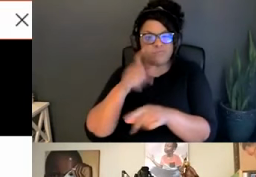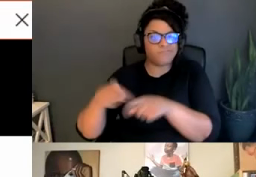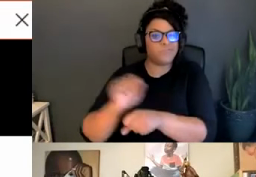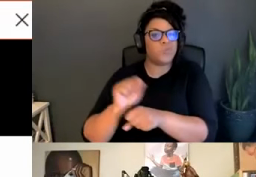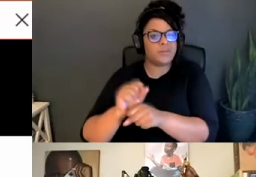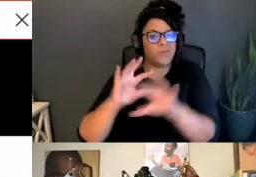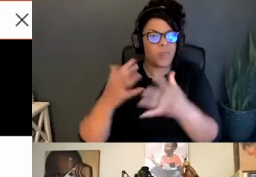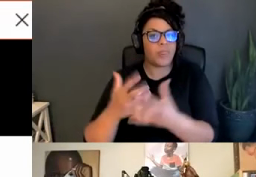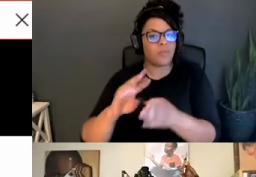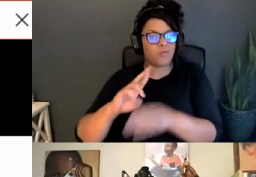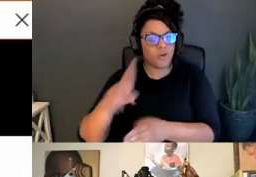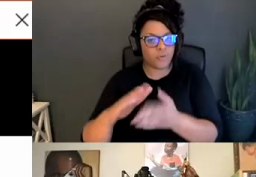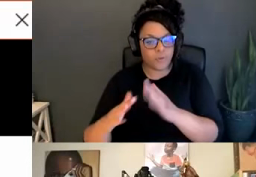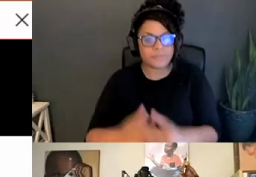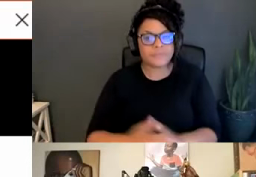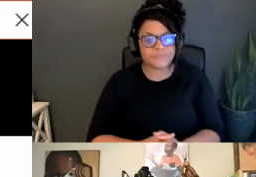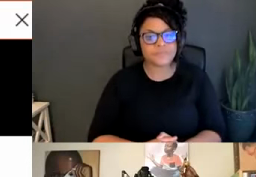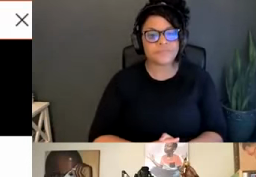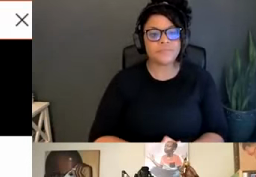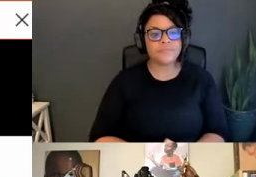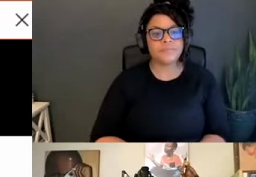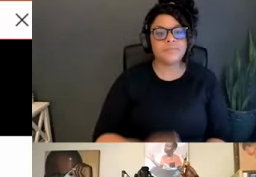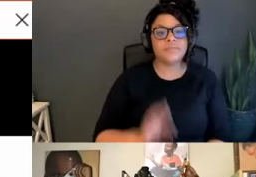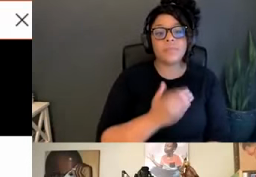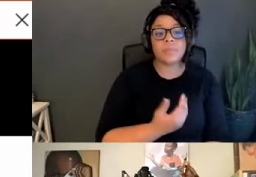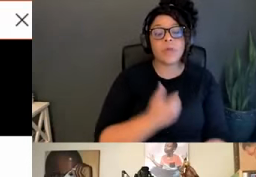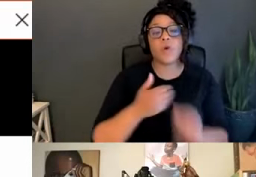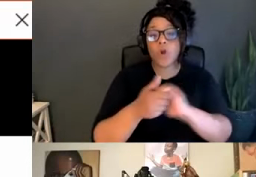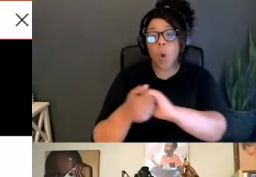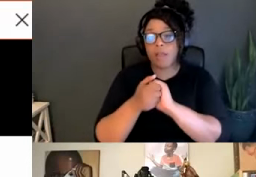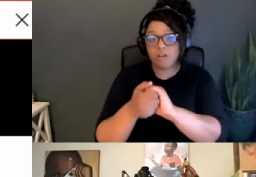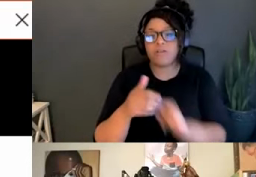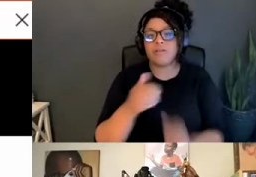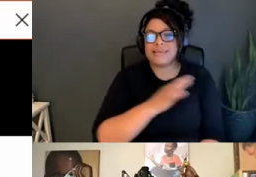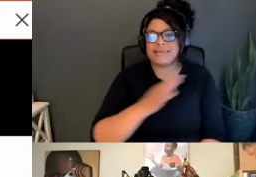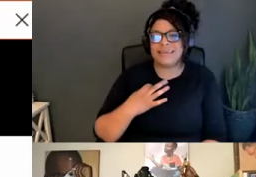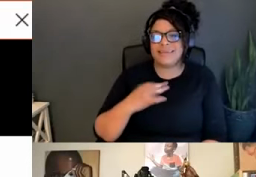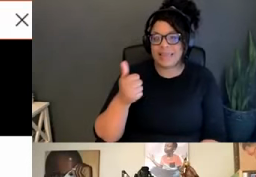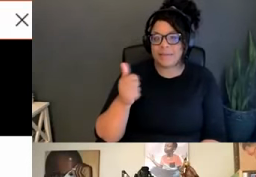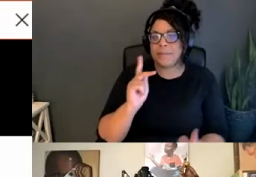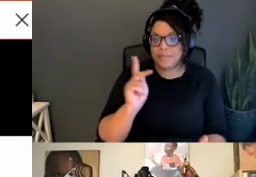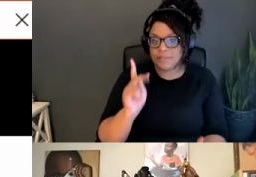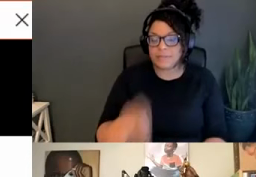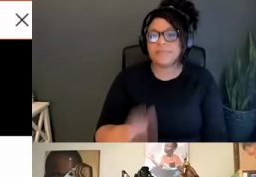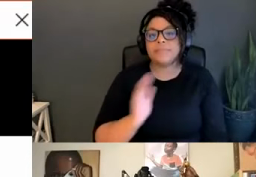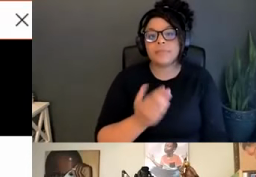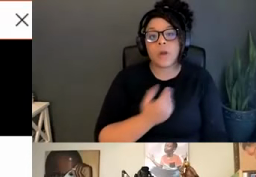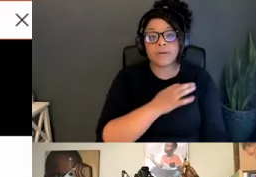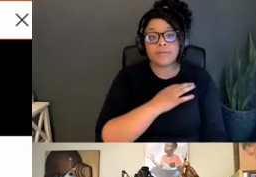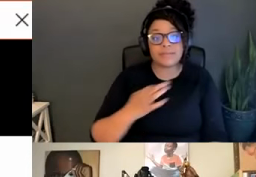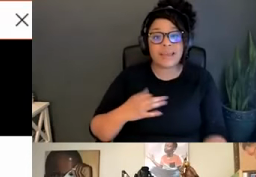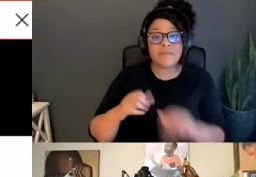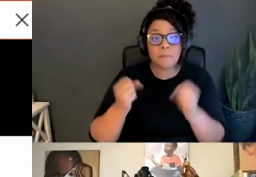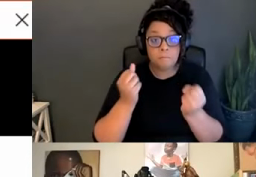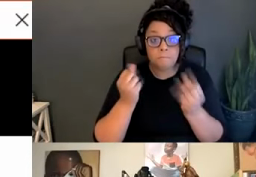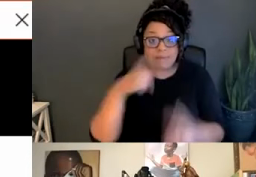community. And that coalition is staffed by 10 staff members. So many of our team are here today,